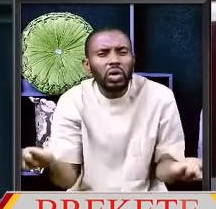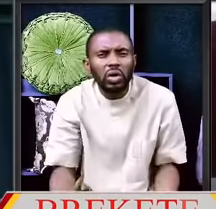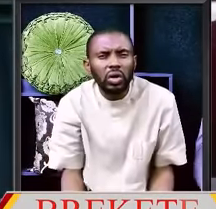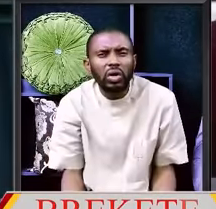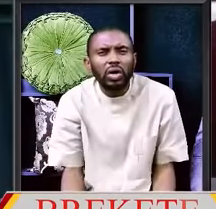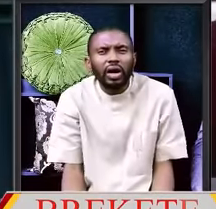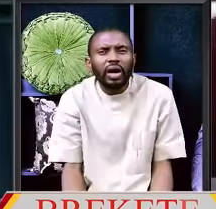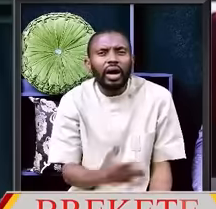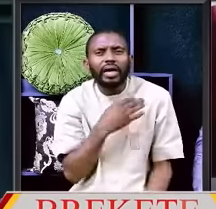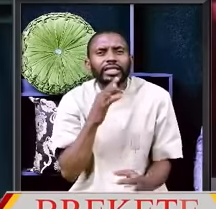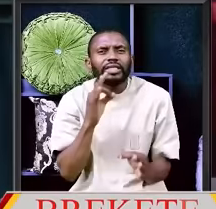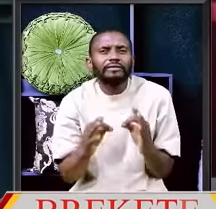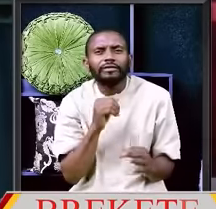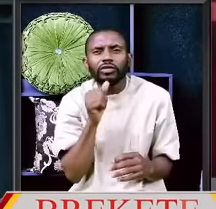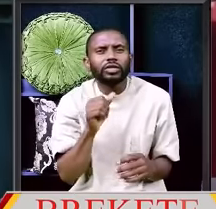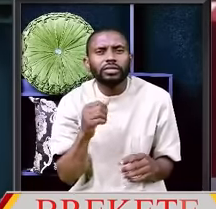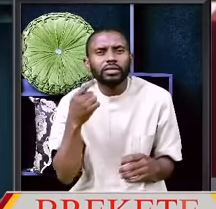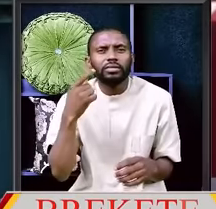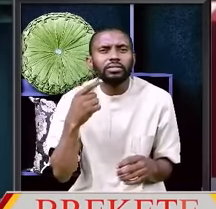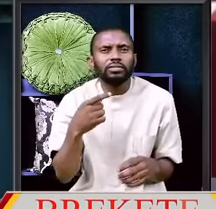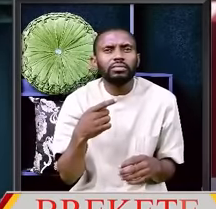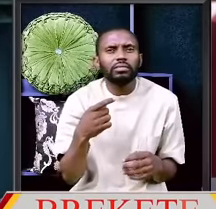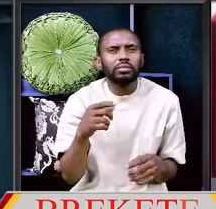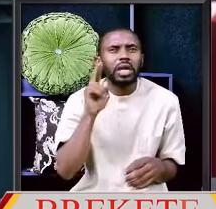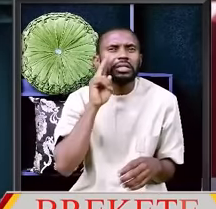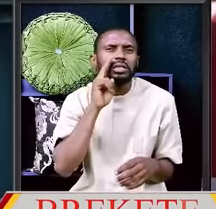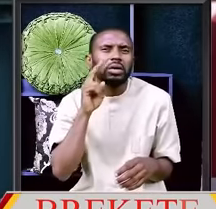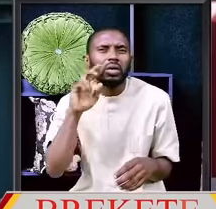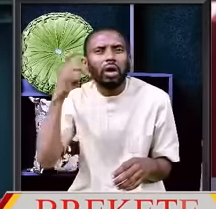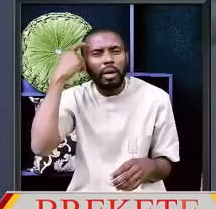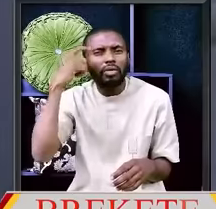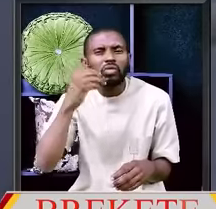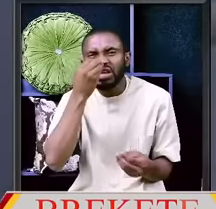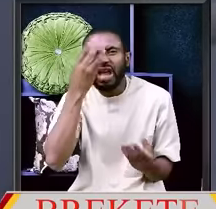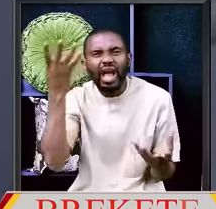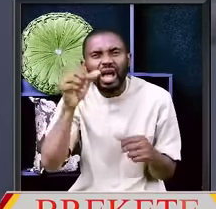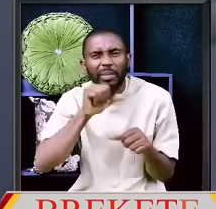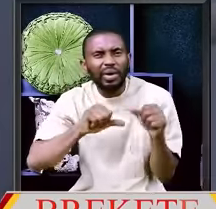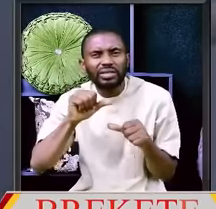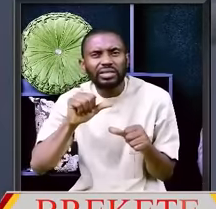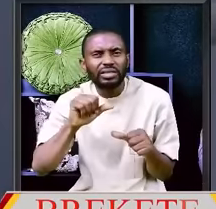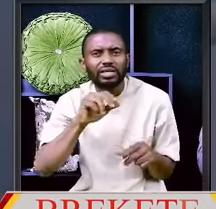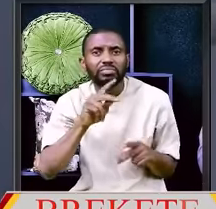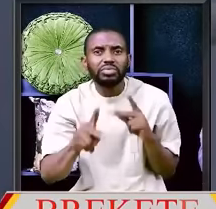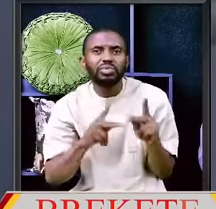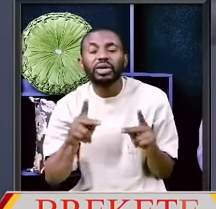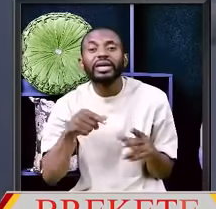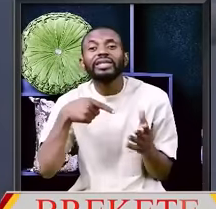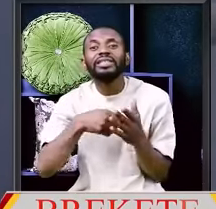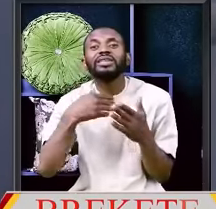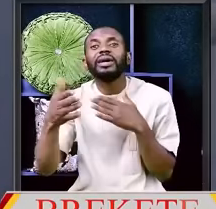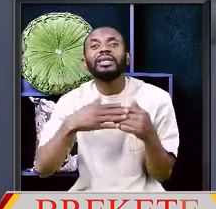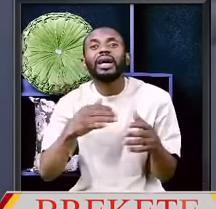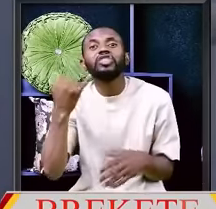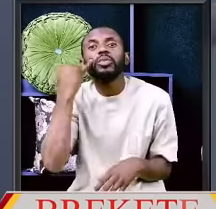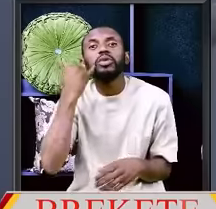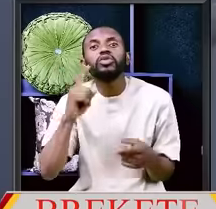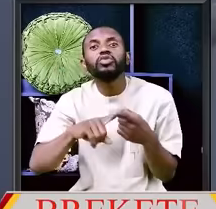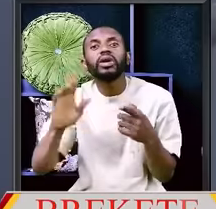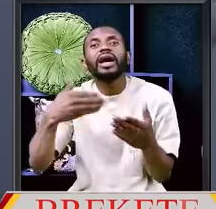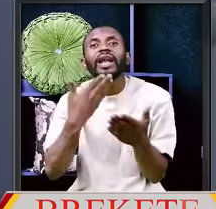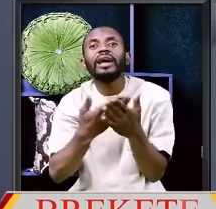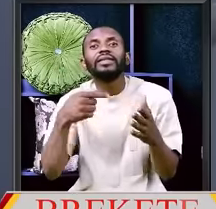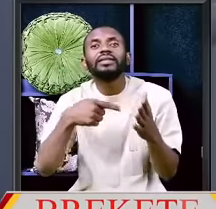it. And if no be say Nigerian government no care about the masses, this matter suppose reach this level.